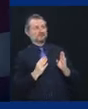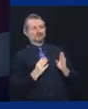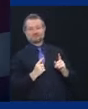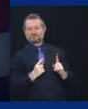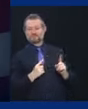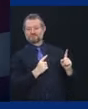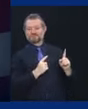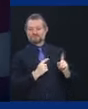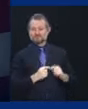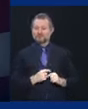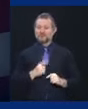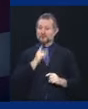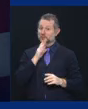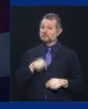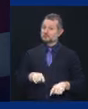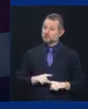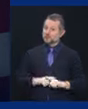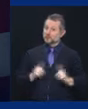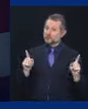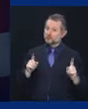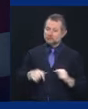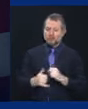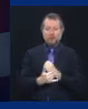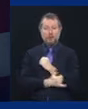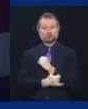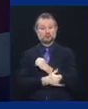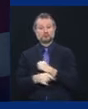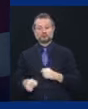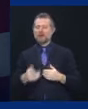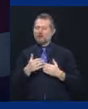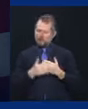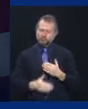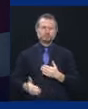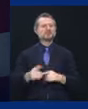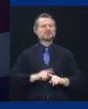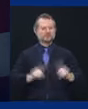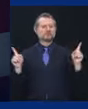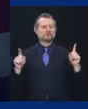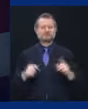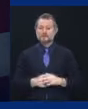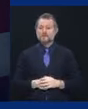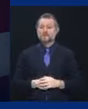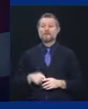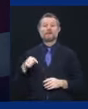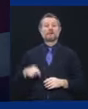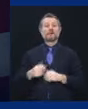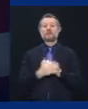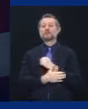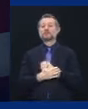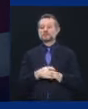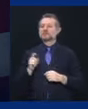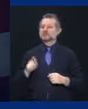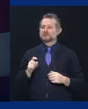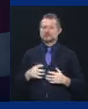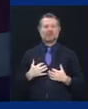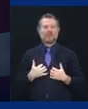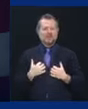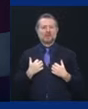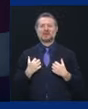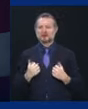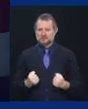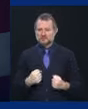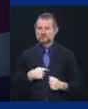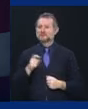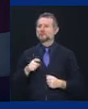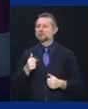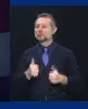country. It's going to be a country that needs healing, needs direction, needs a